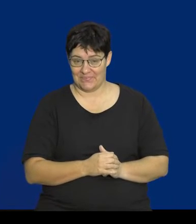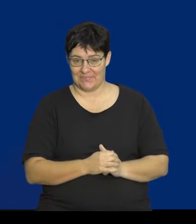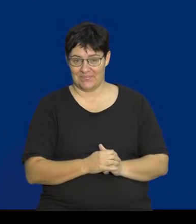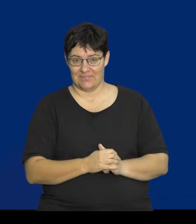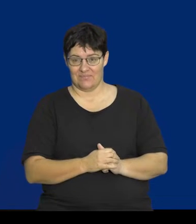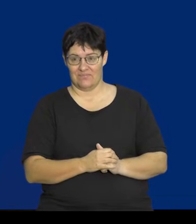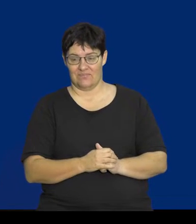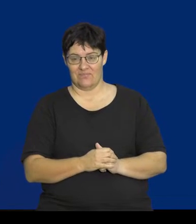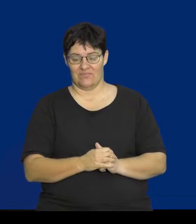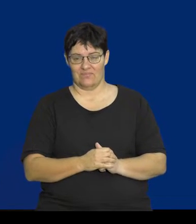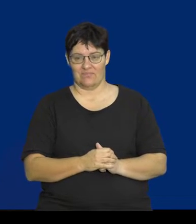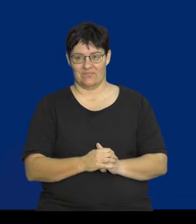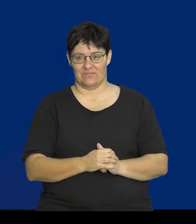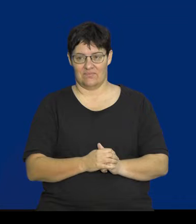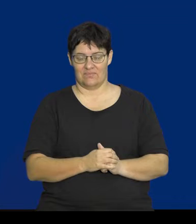So,